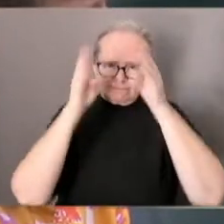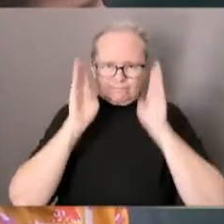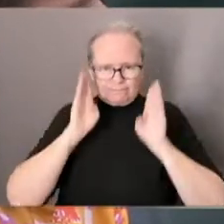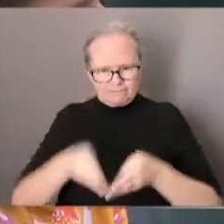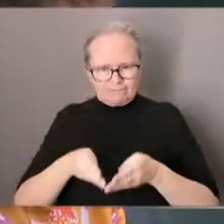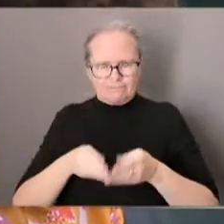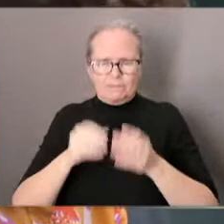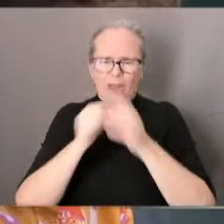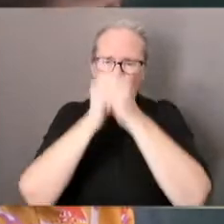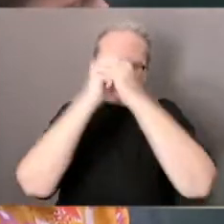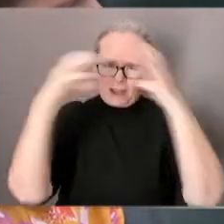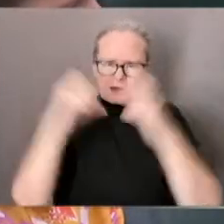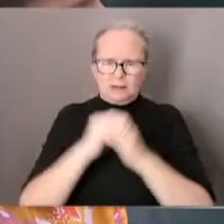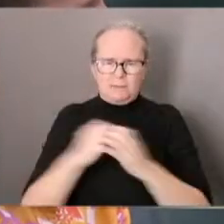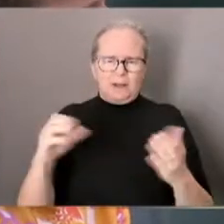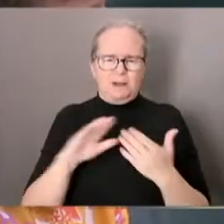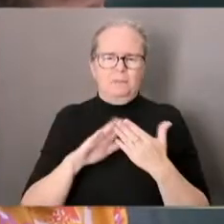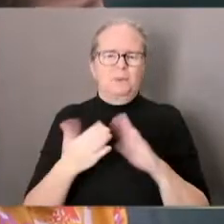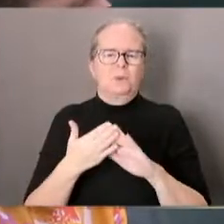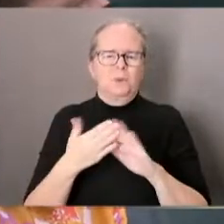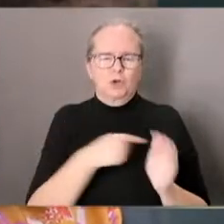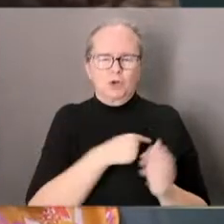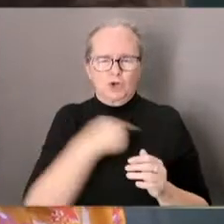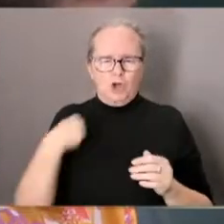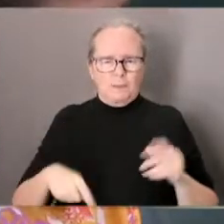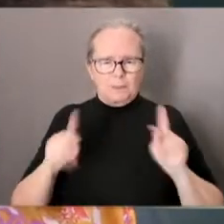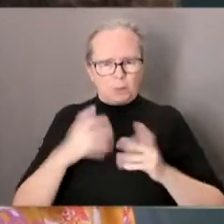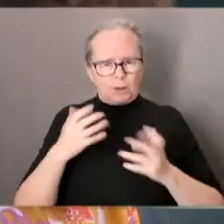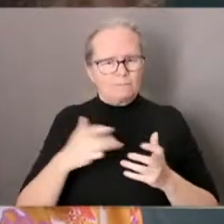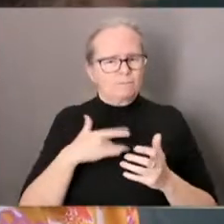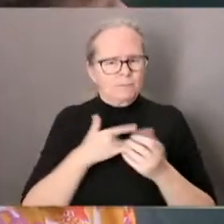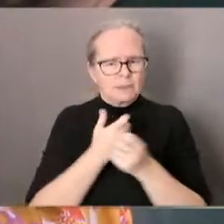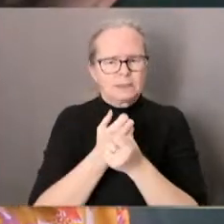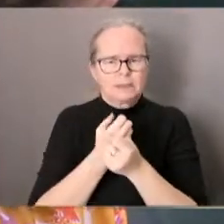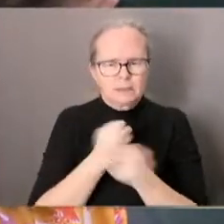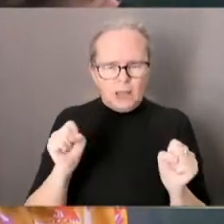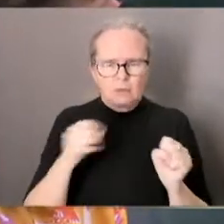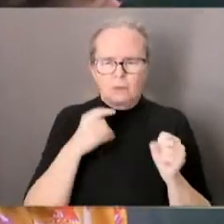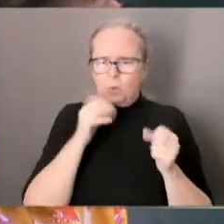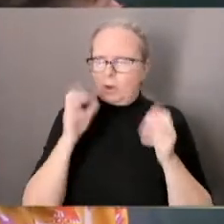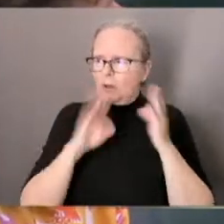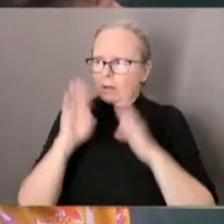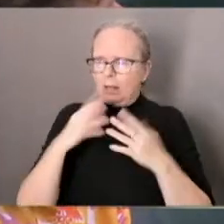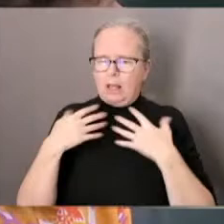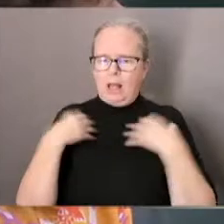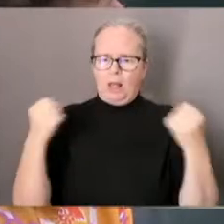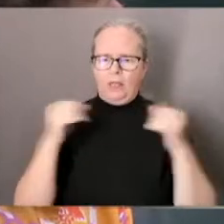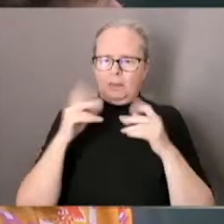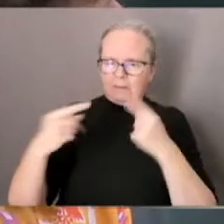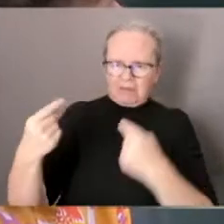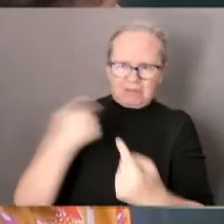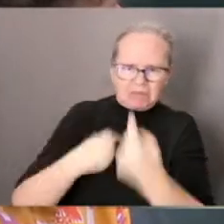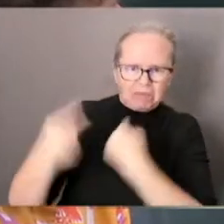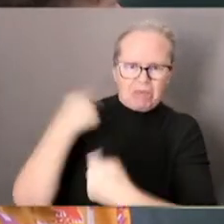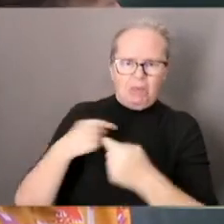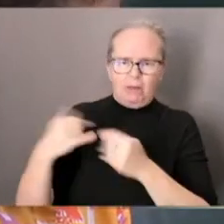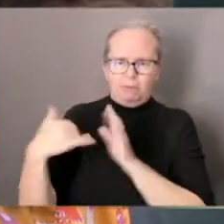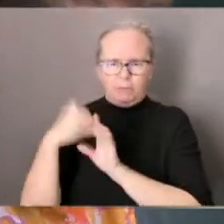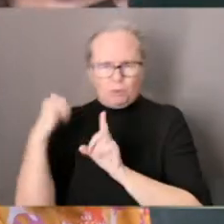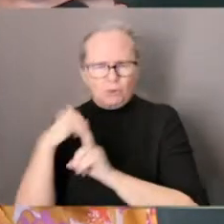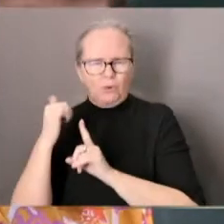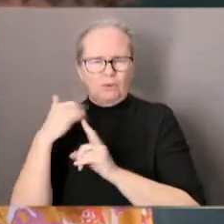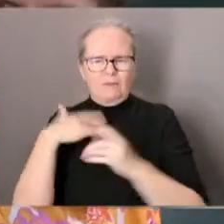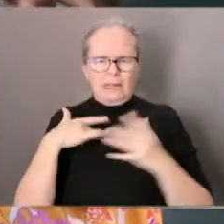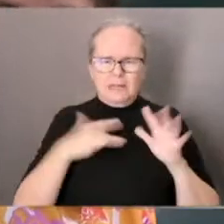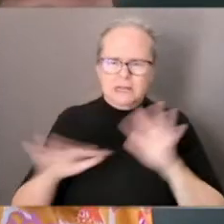Quality Health Care they worry about having a strong education and post-secondary system and of course they want a stable economy I'm looking forward to our continued engagement